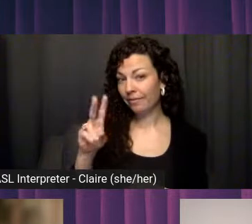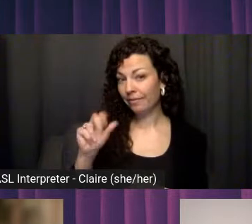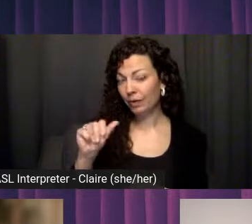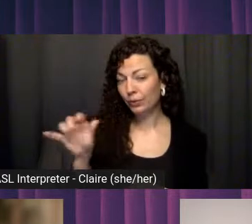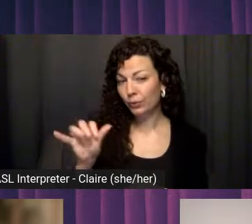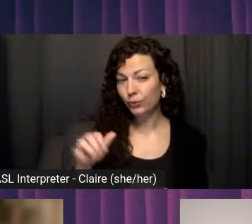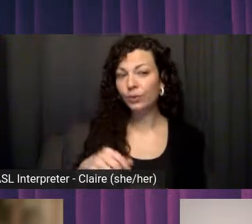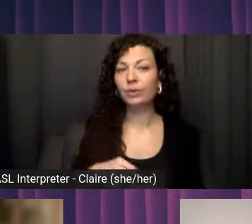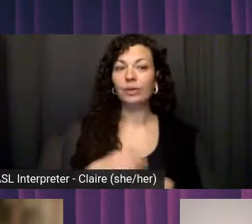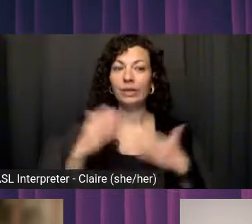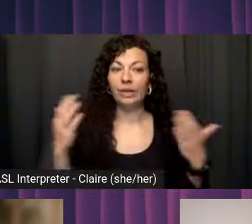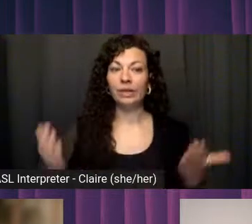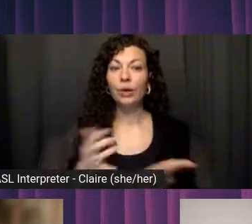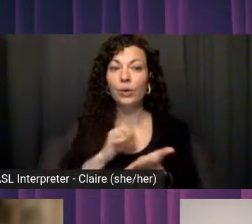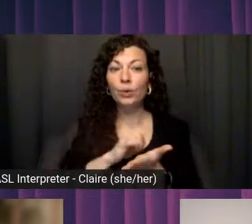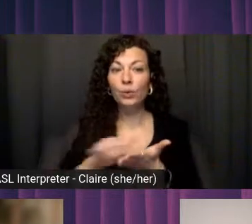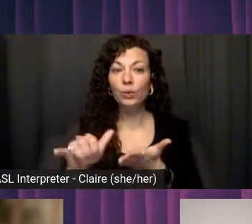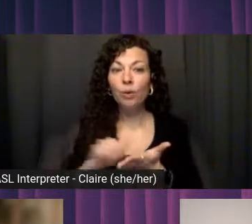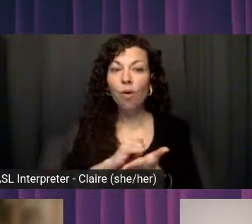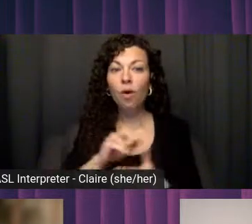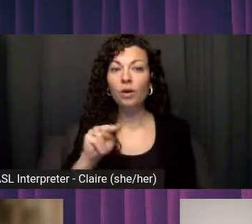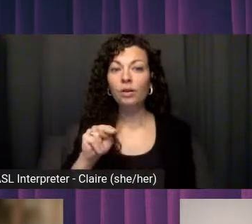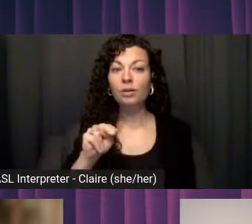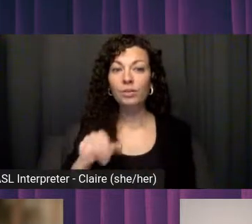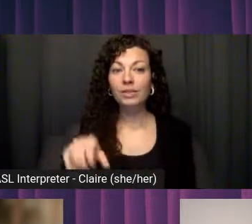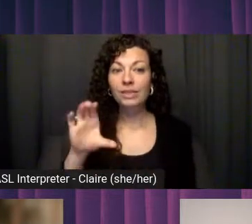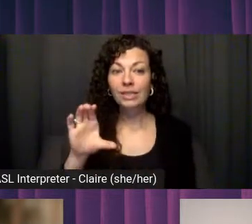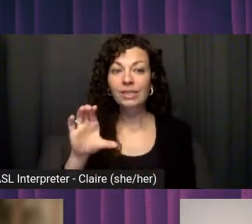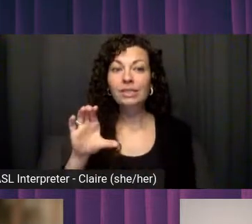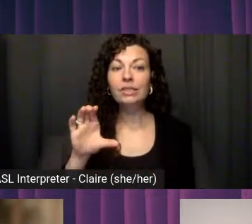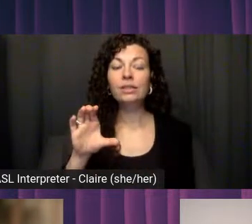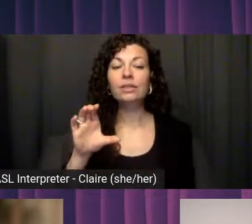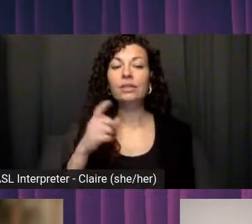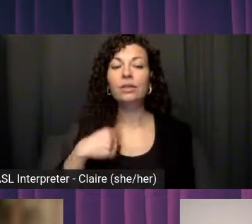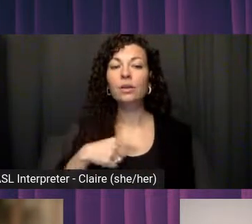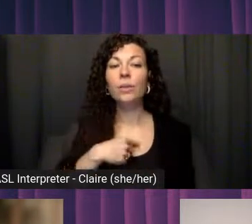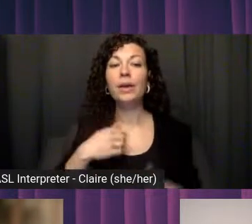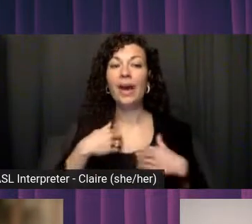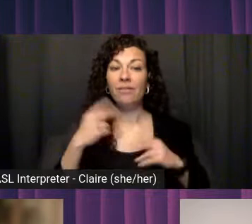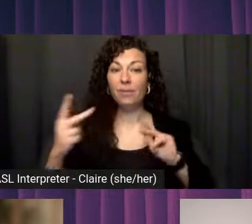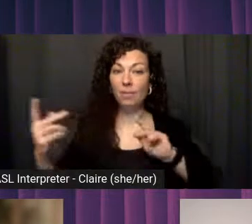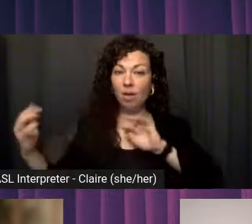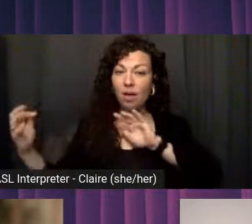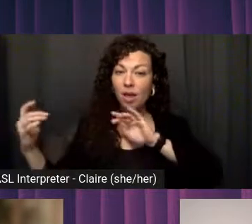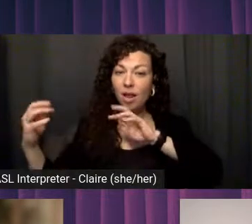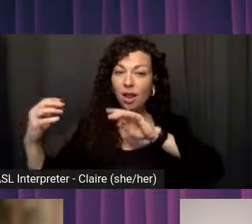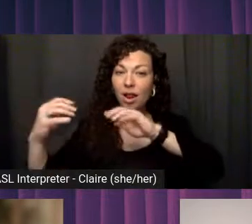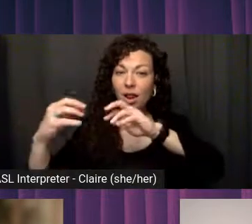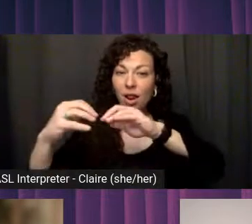we have people who come to New York City from all over the country.